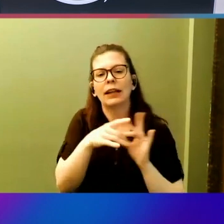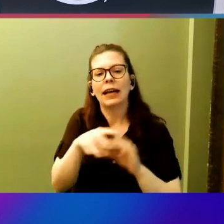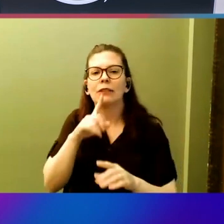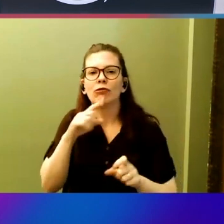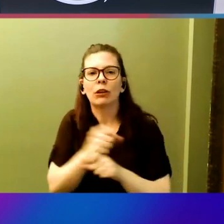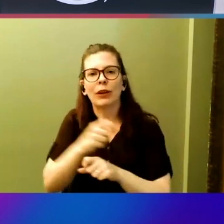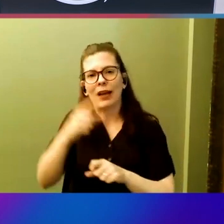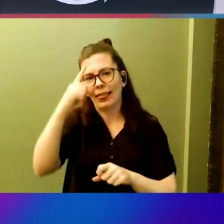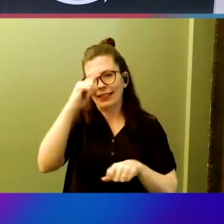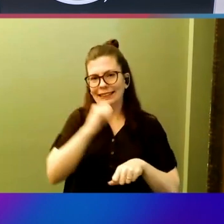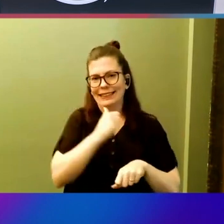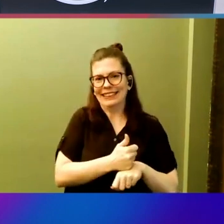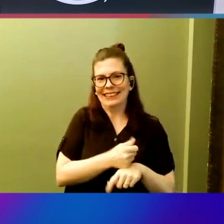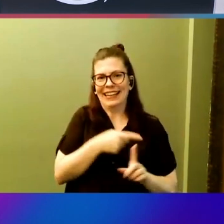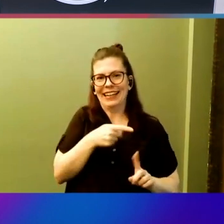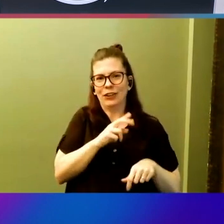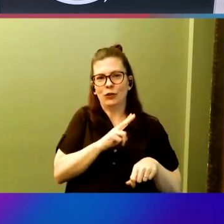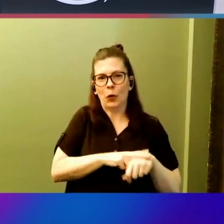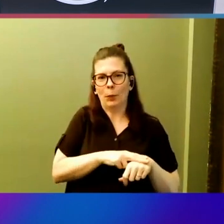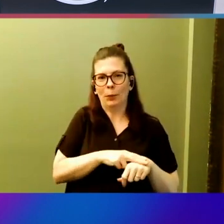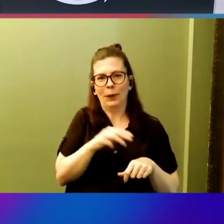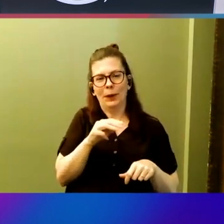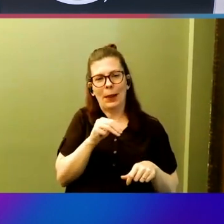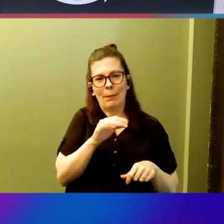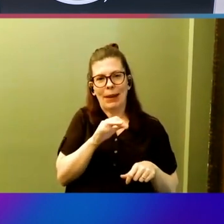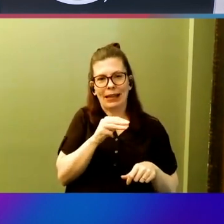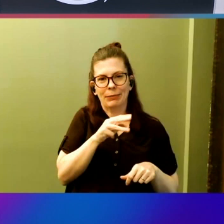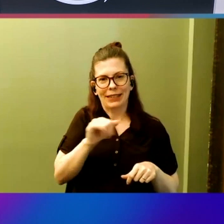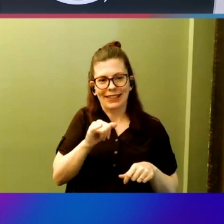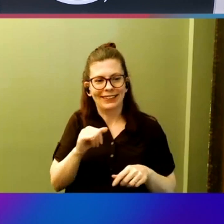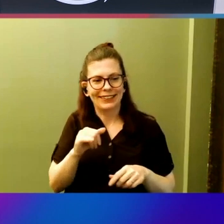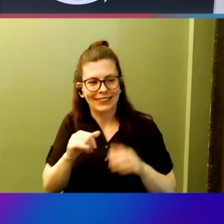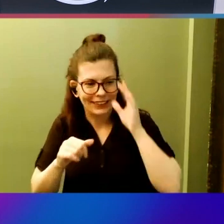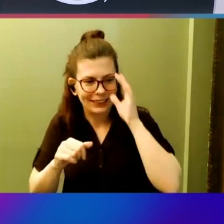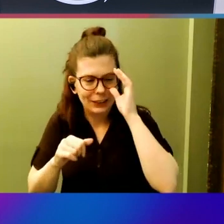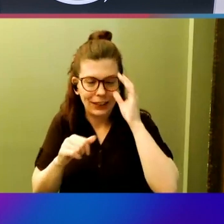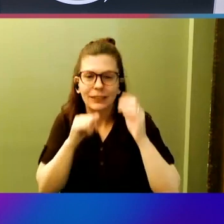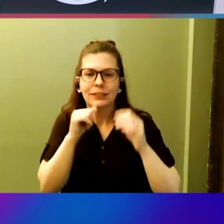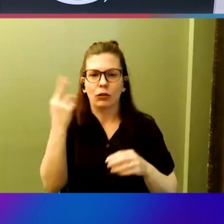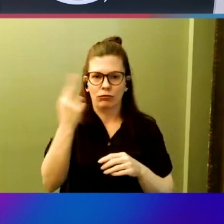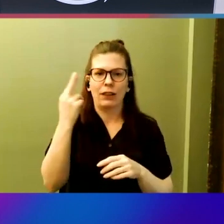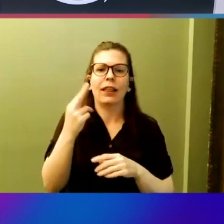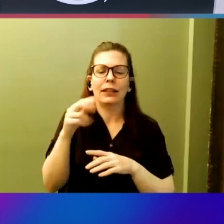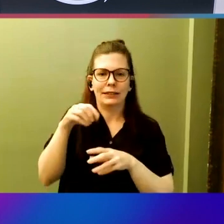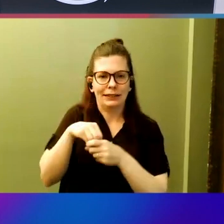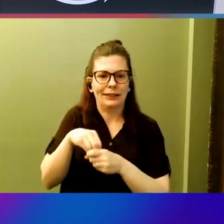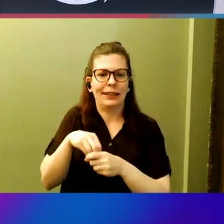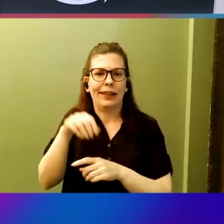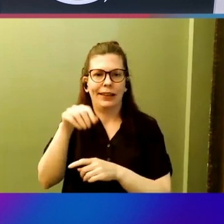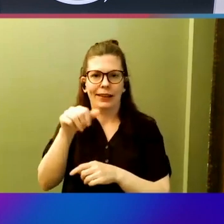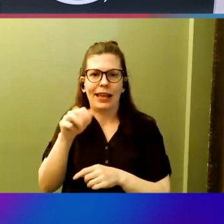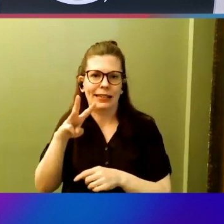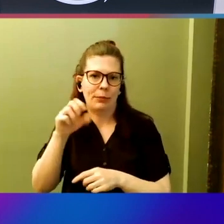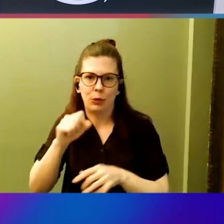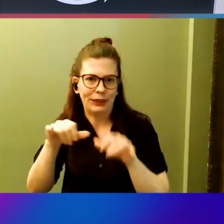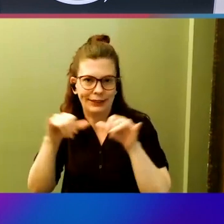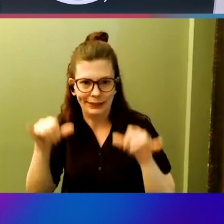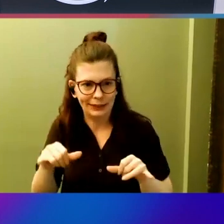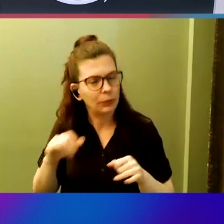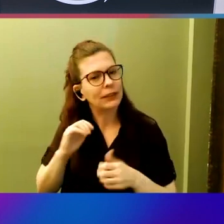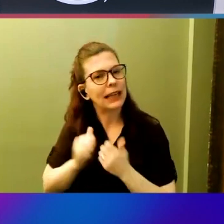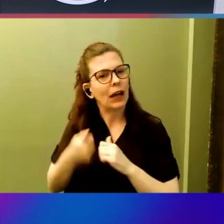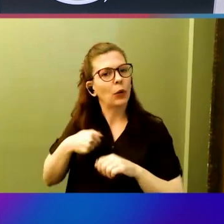a normal Mac Mini that you could... Exactly. And basically the way we implement networking and storage